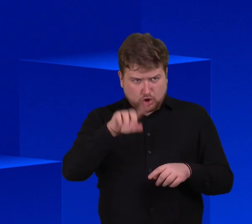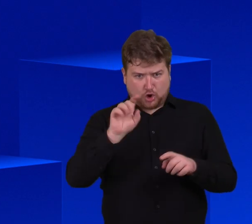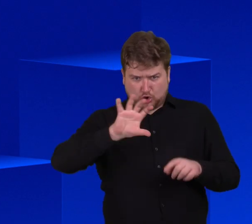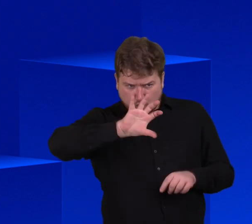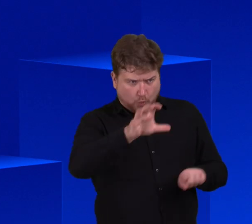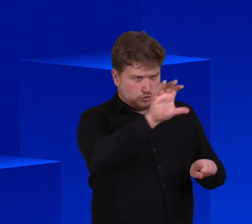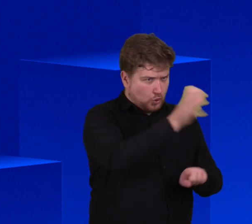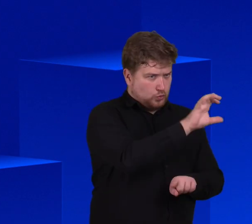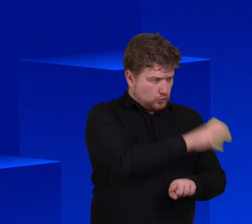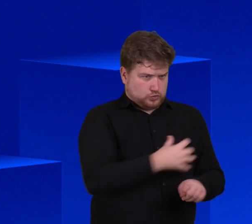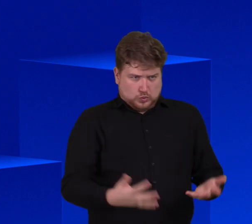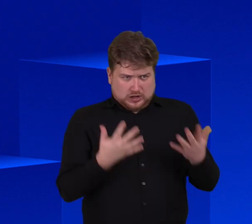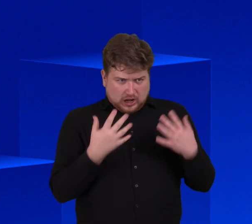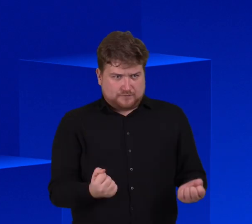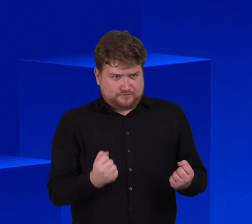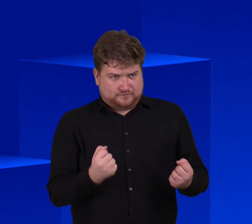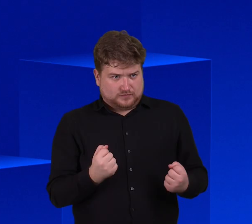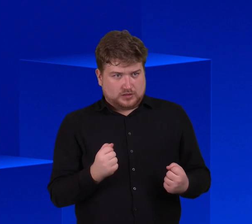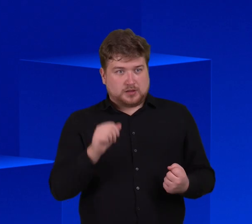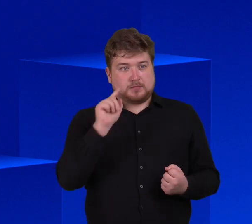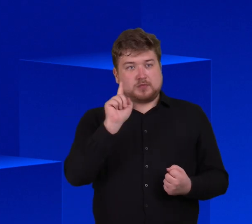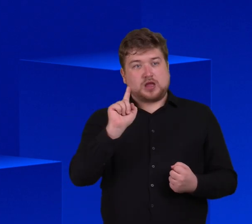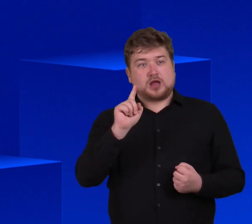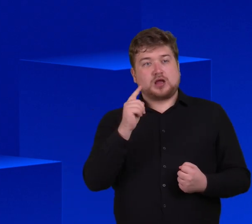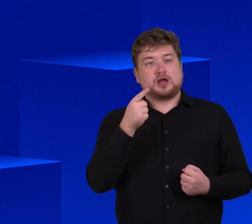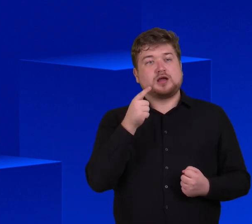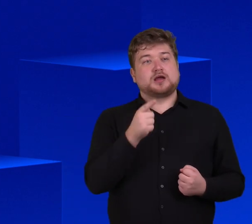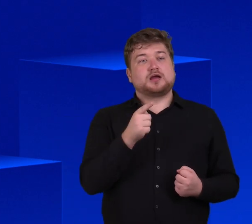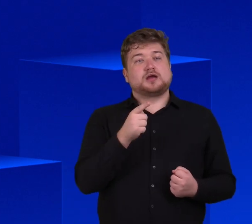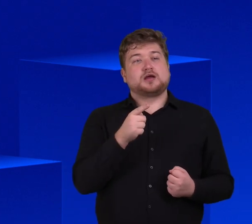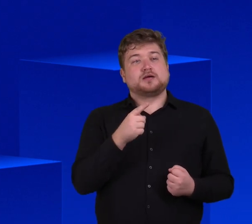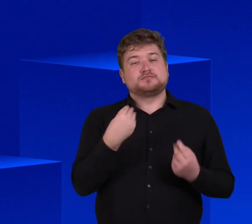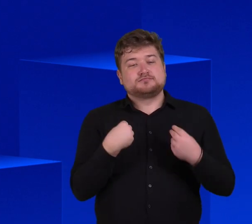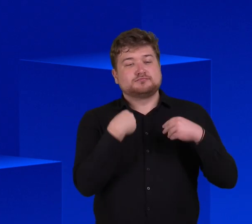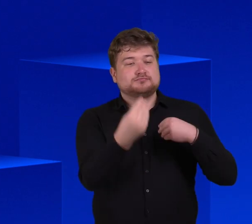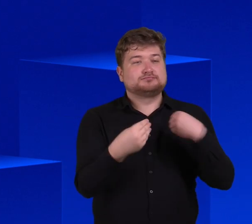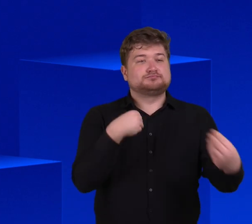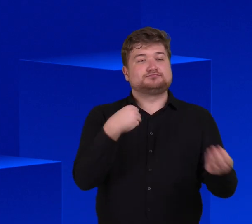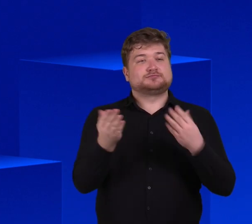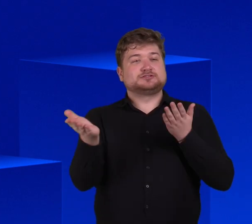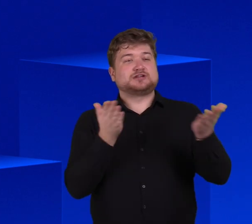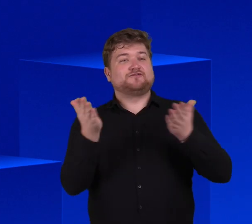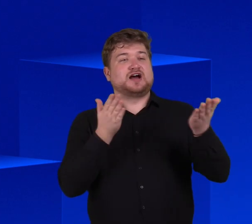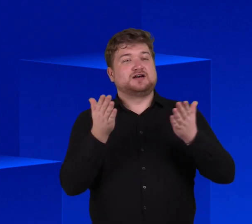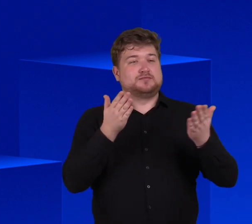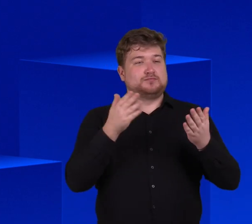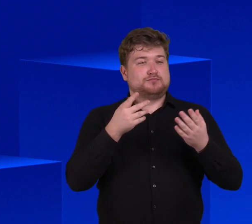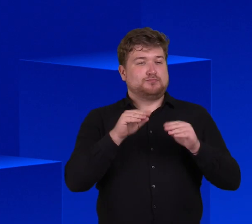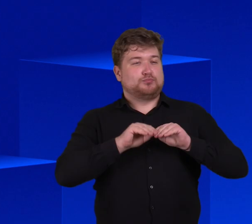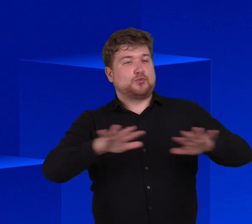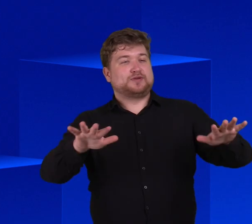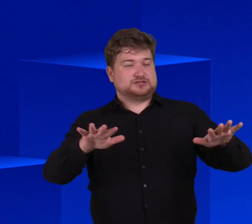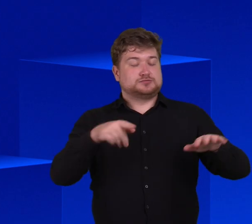surrounding territories, they already fall into the, well, again, a spiral,